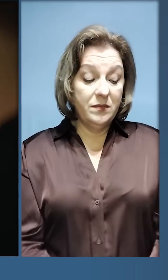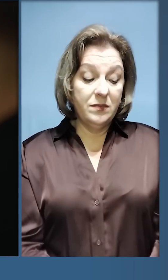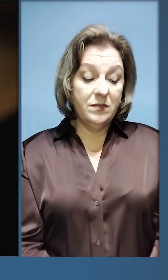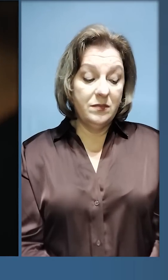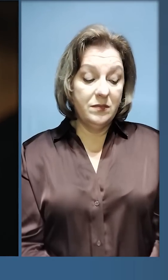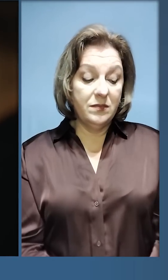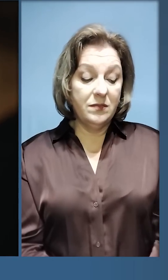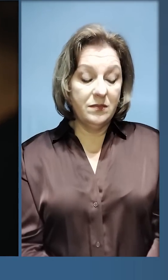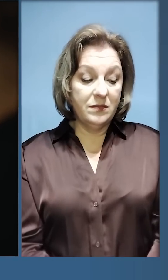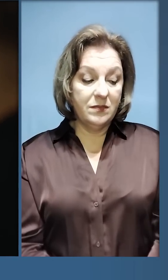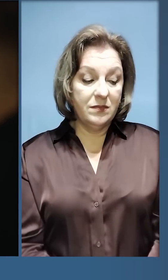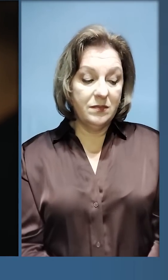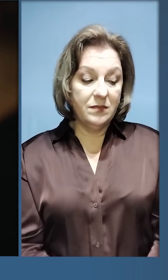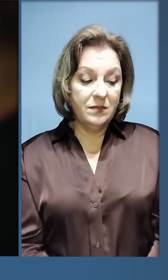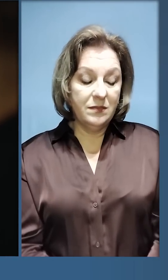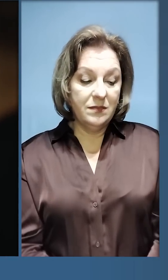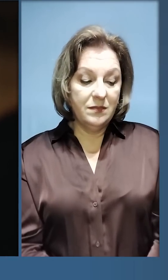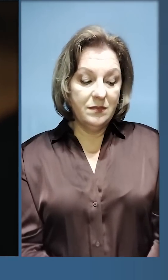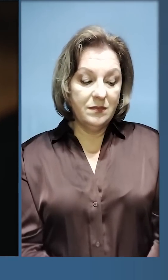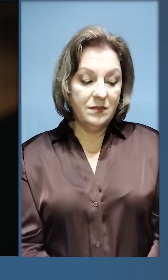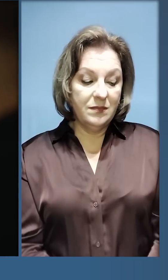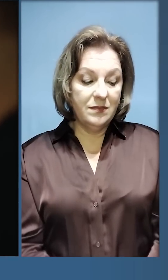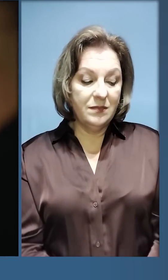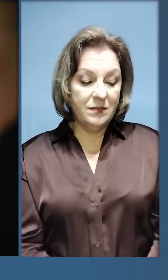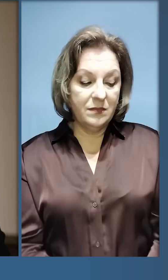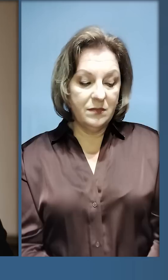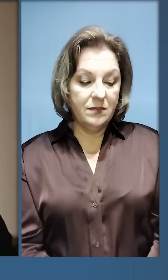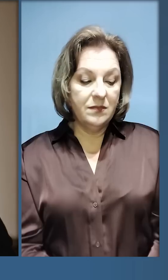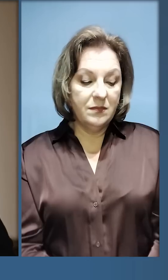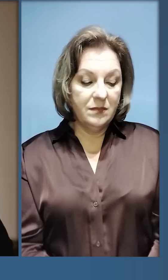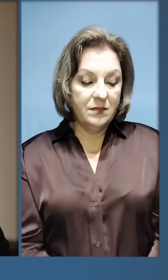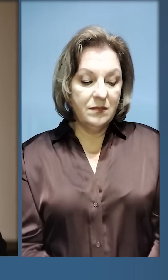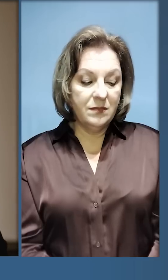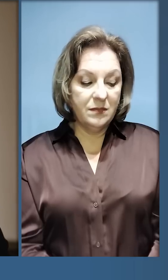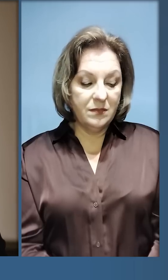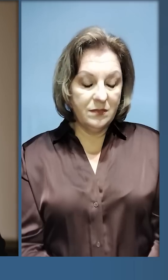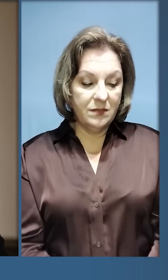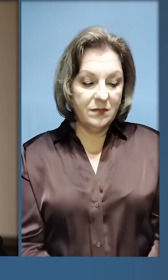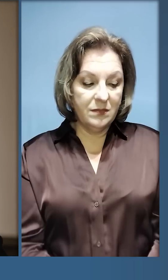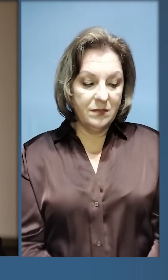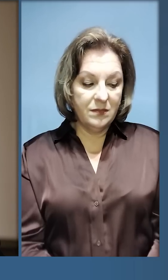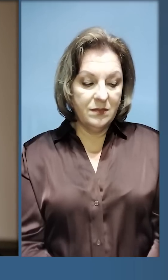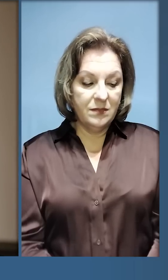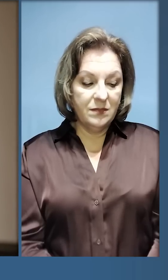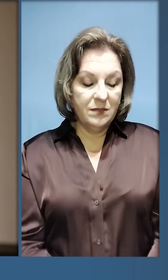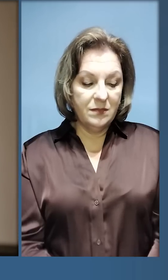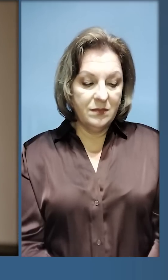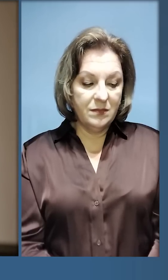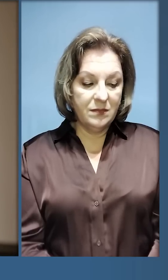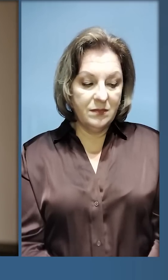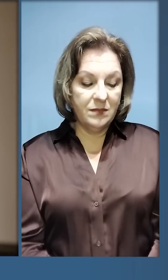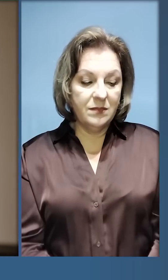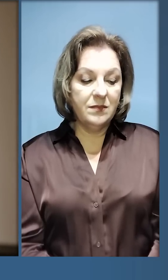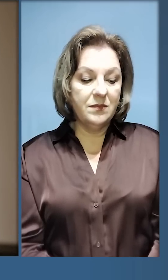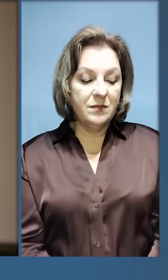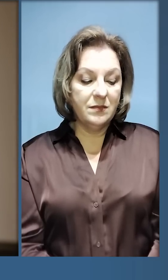You're at war. Is all your material about war now? All my new material I write now is like, I think 90% about war or